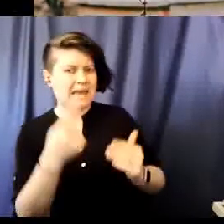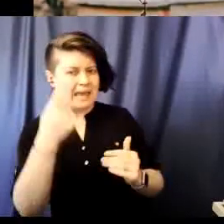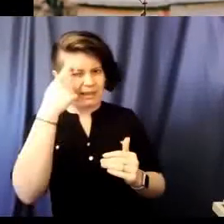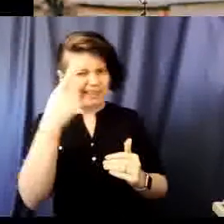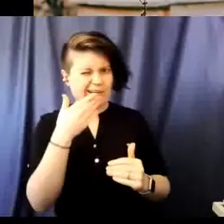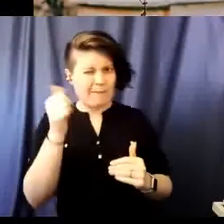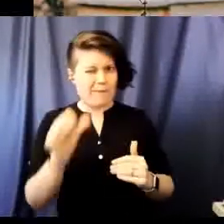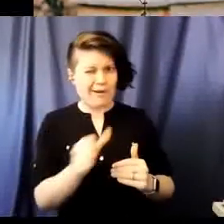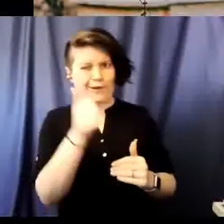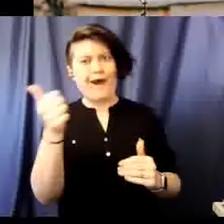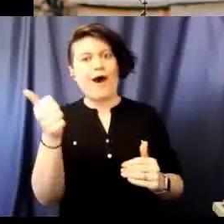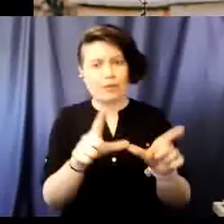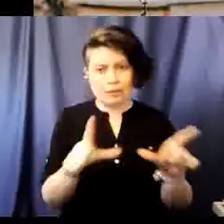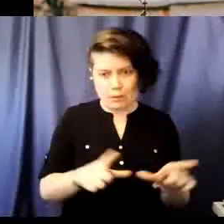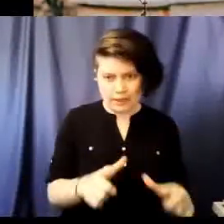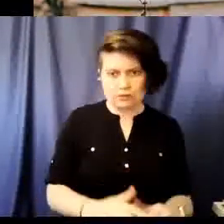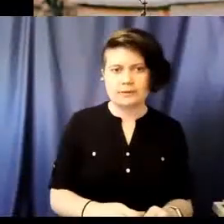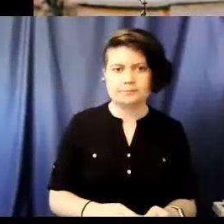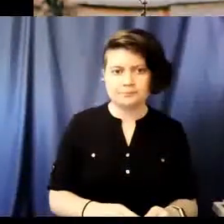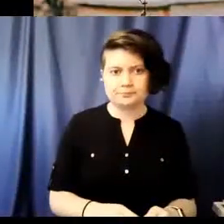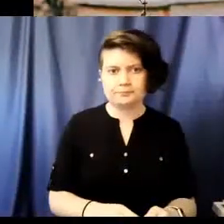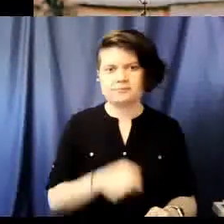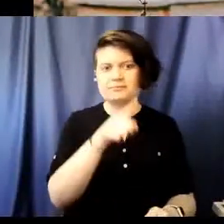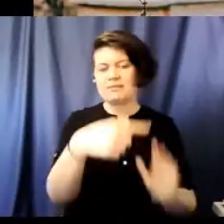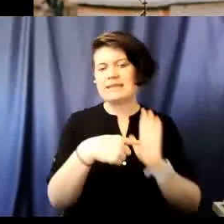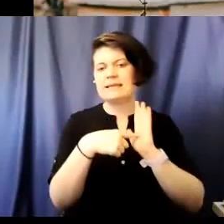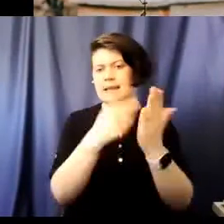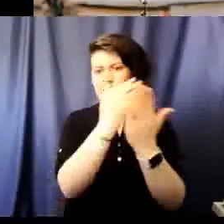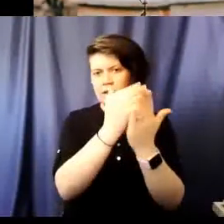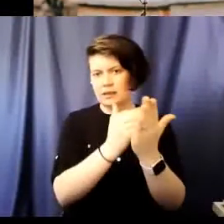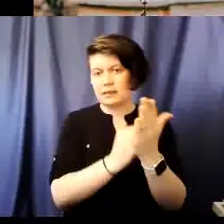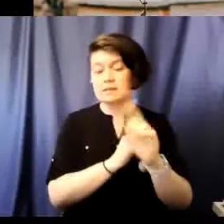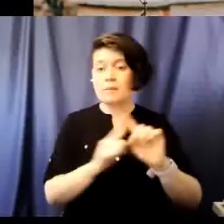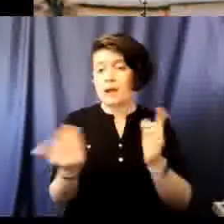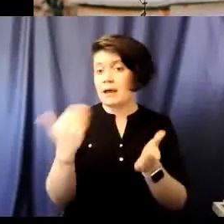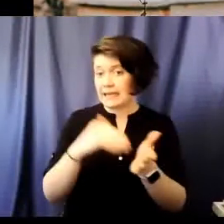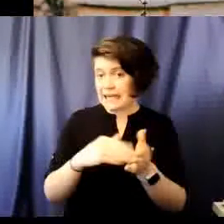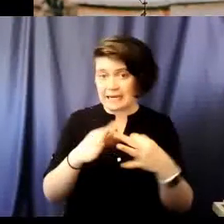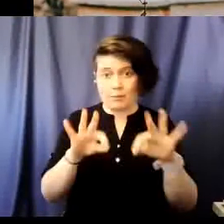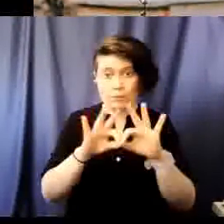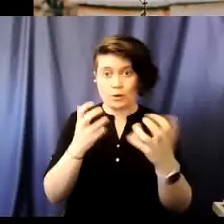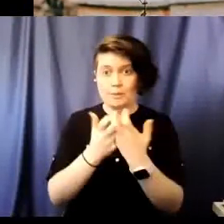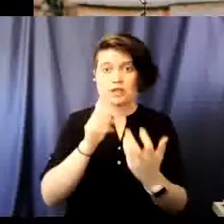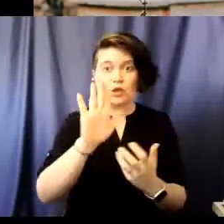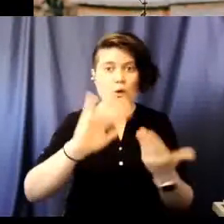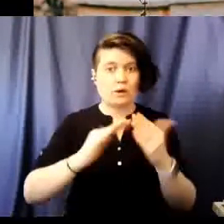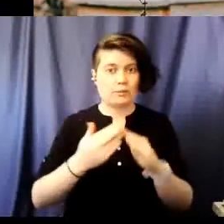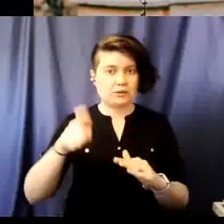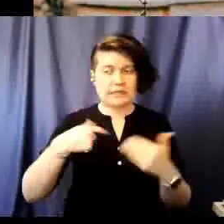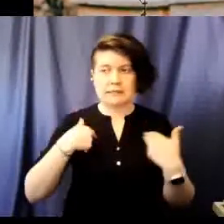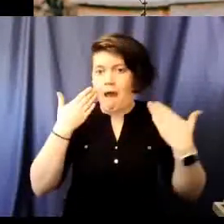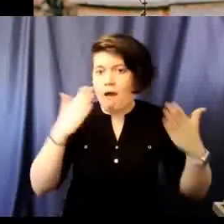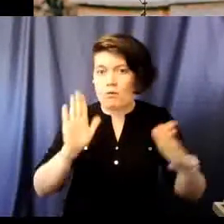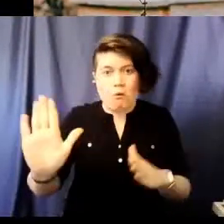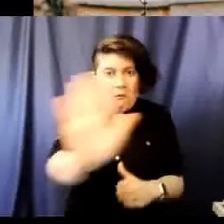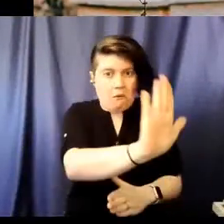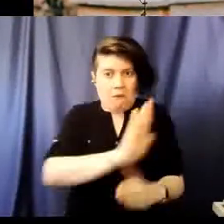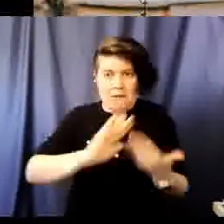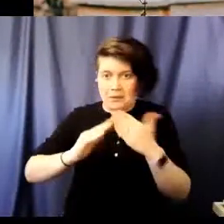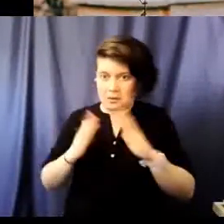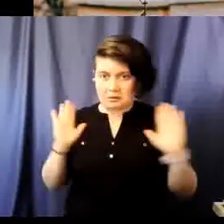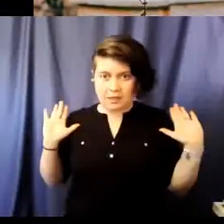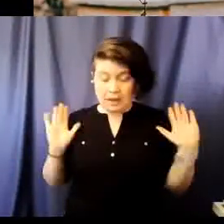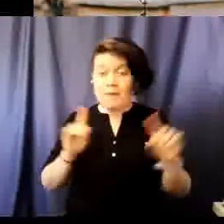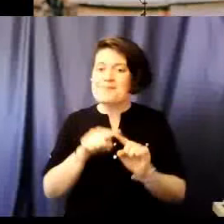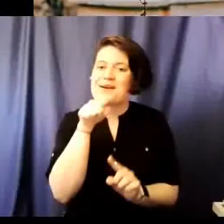And here's a sample list. Now, again, this needs to be reflective of the needs of your communities. I don't know what all of your communities are like, but you